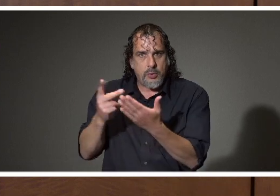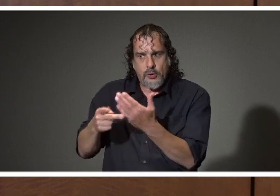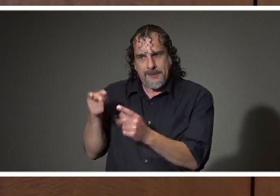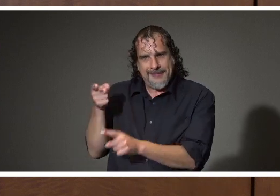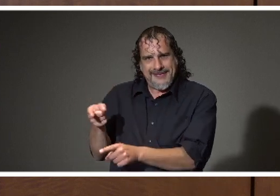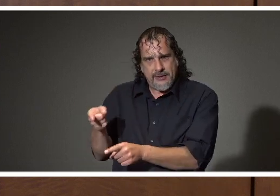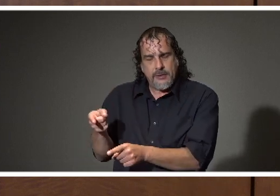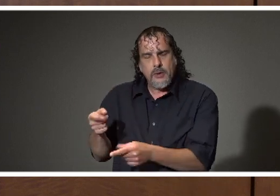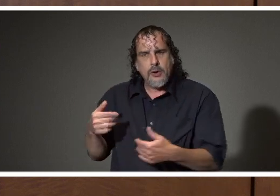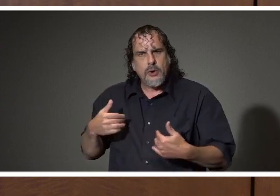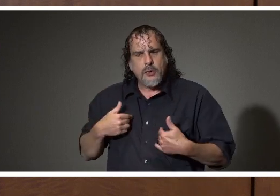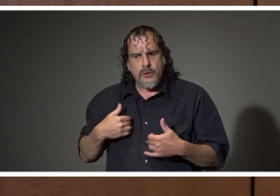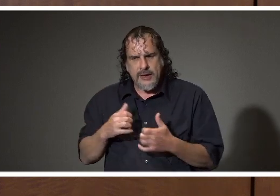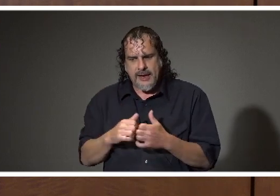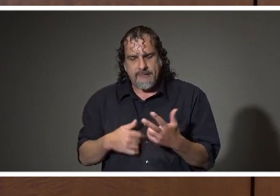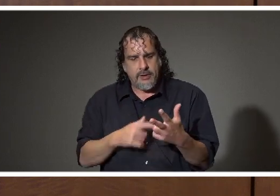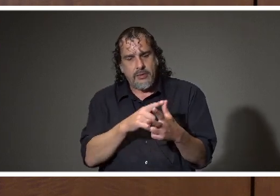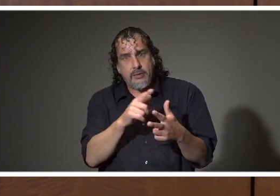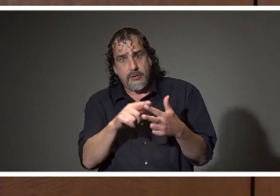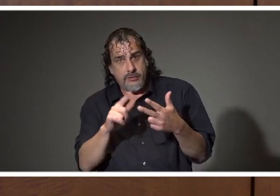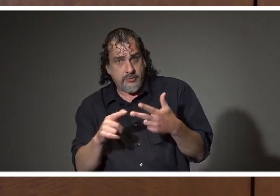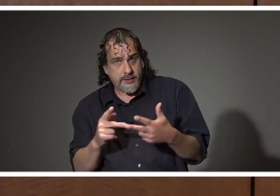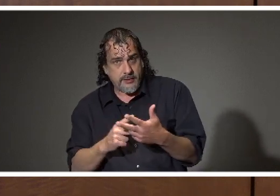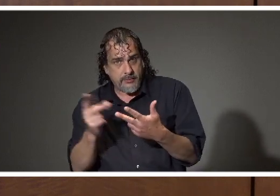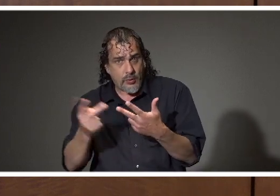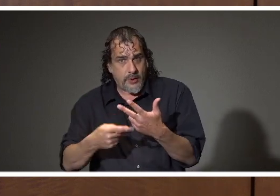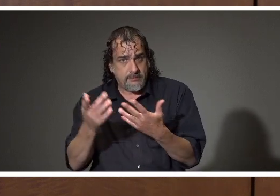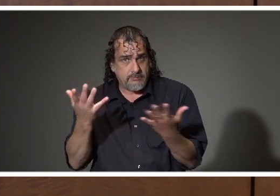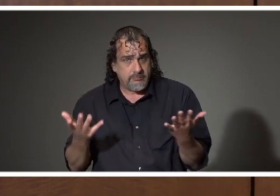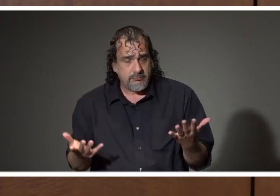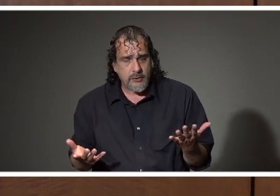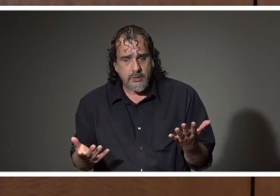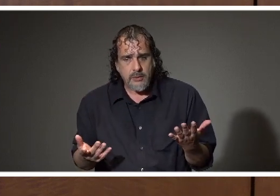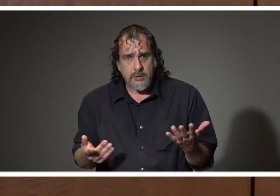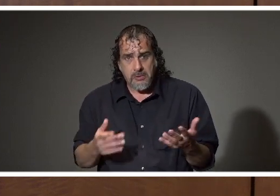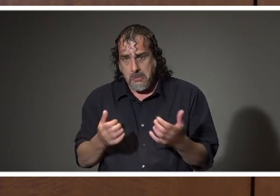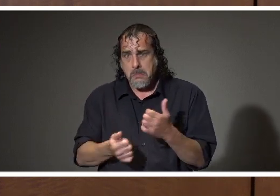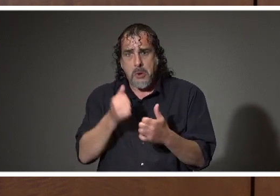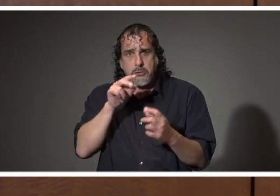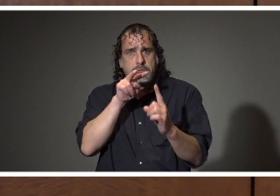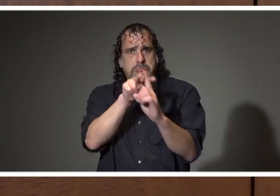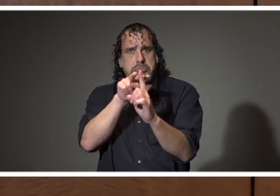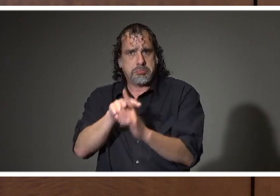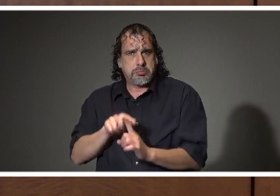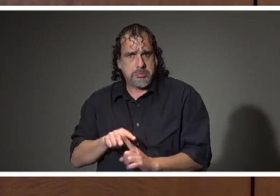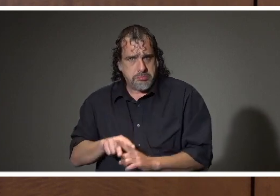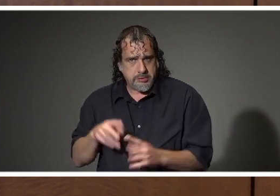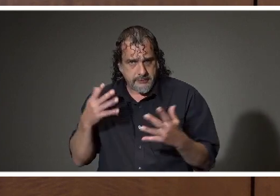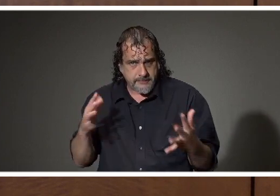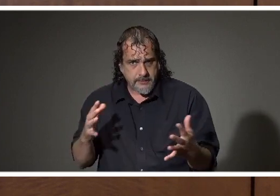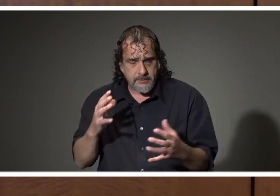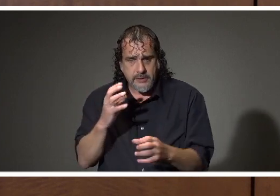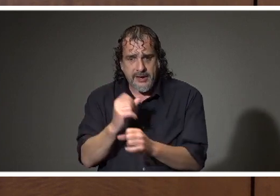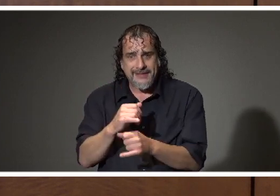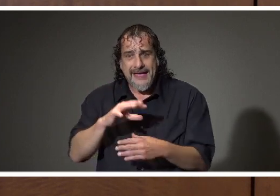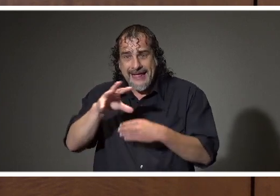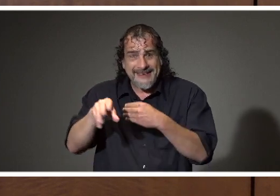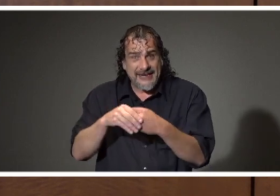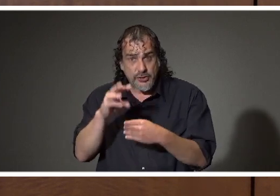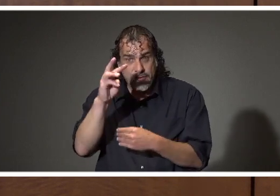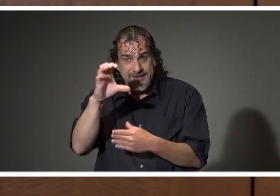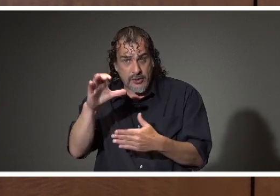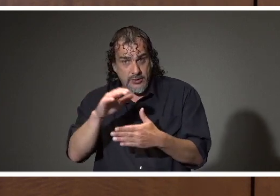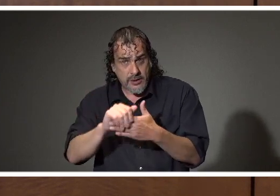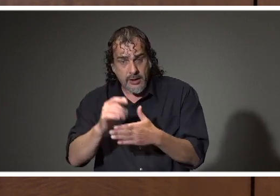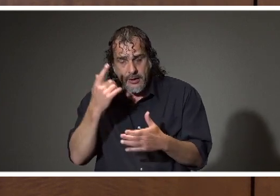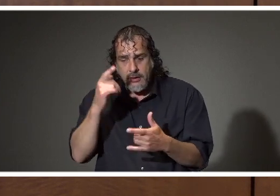have essentially 3 programs which most of the claimants have filed and received additional $600, which is under the